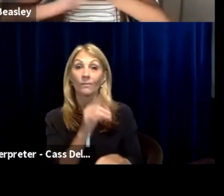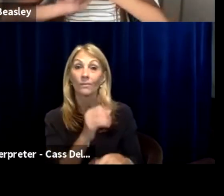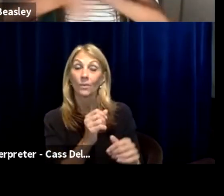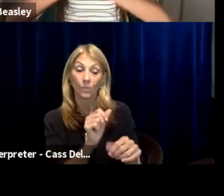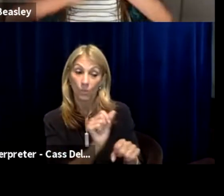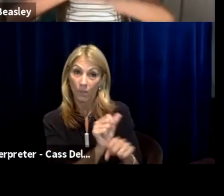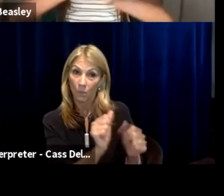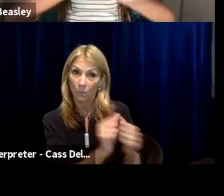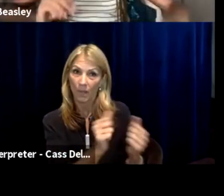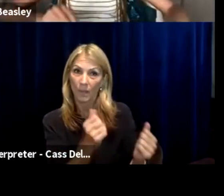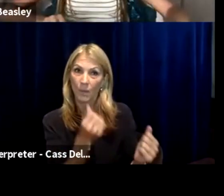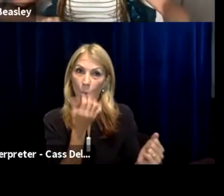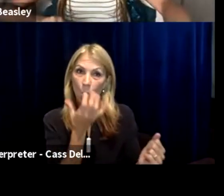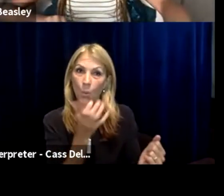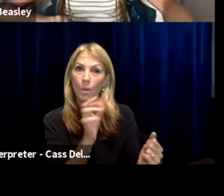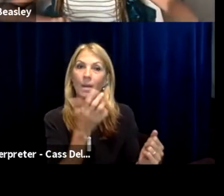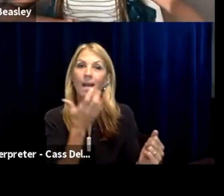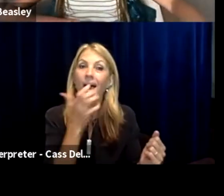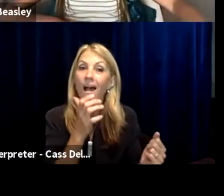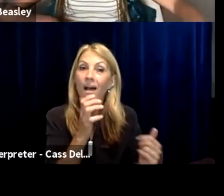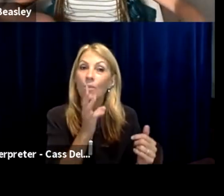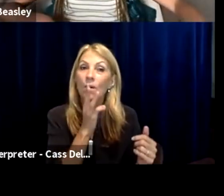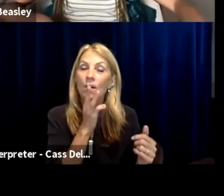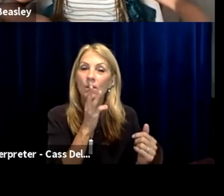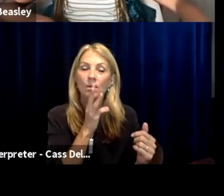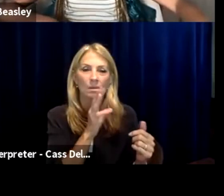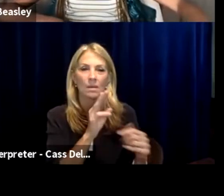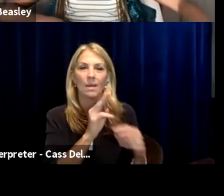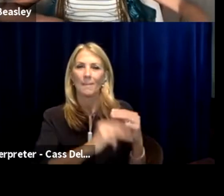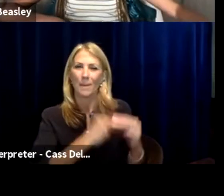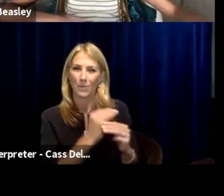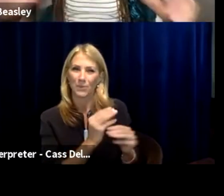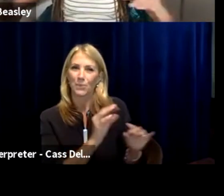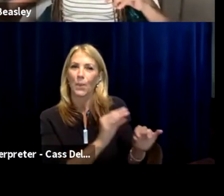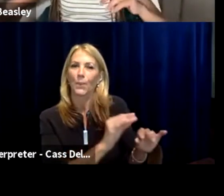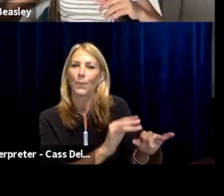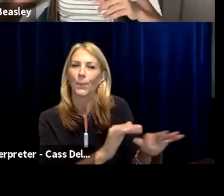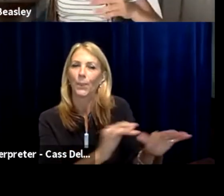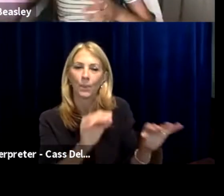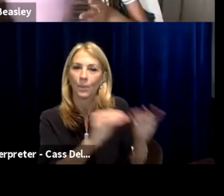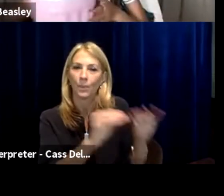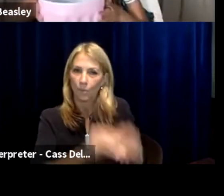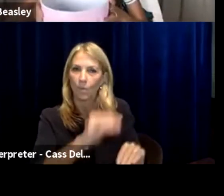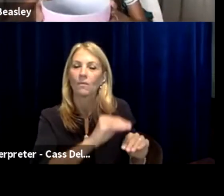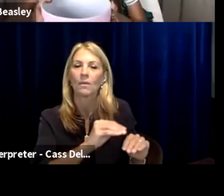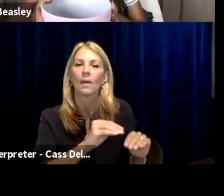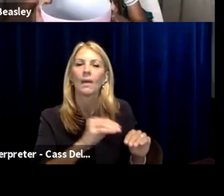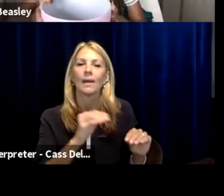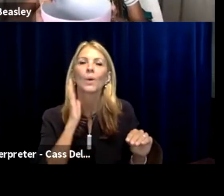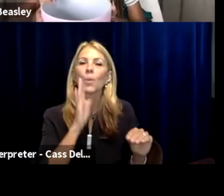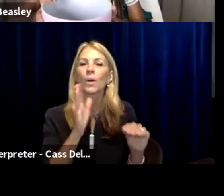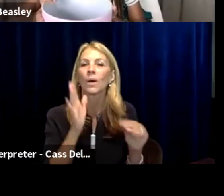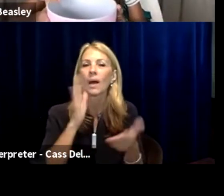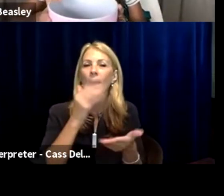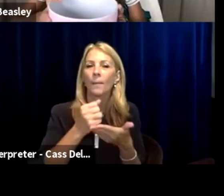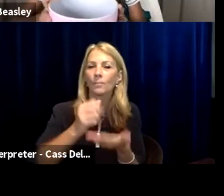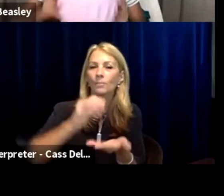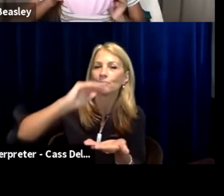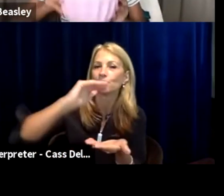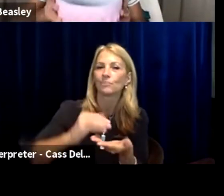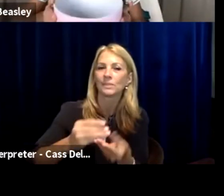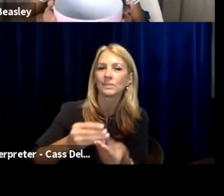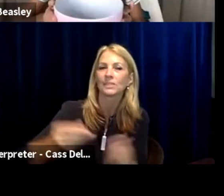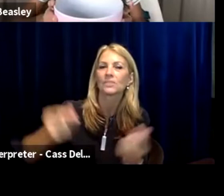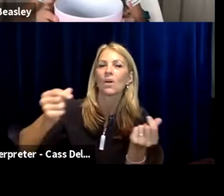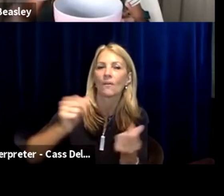fast. They're going to better dissolve the soap that you have in there. And there's just going to more efficiently